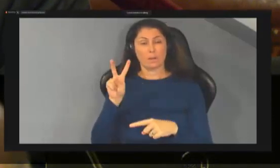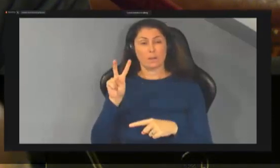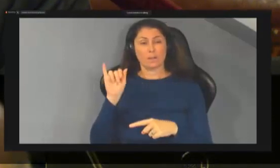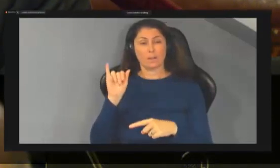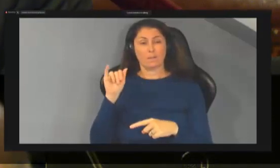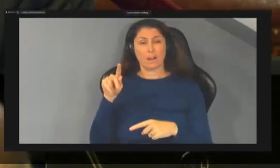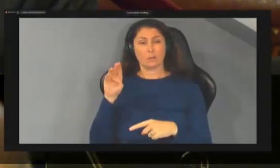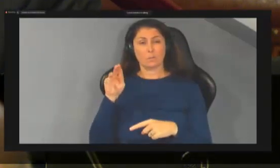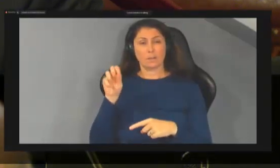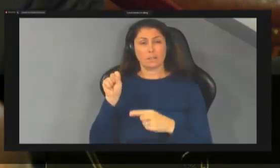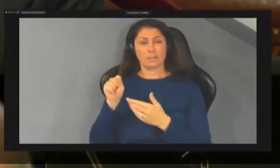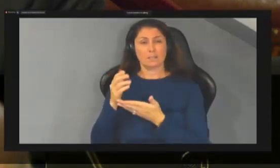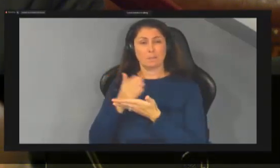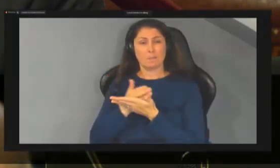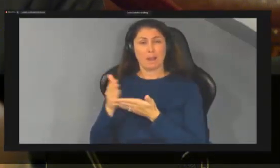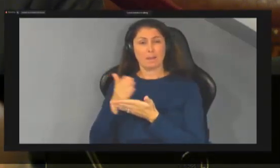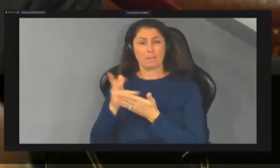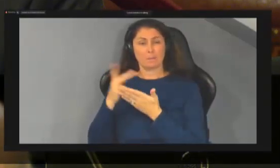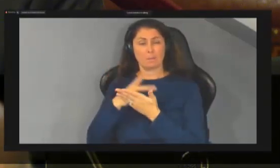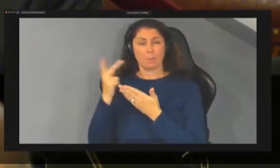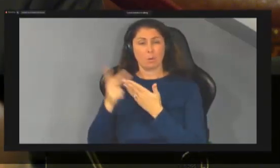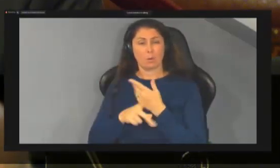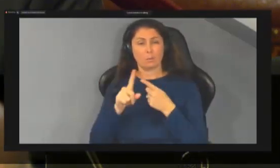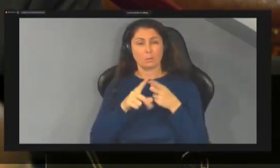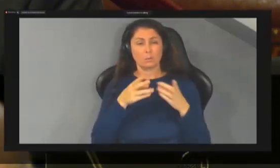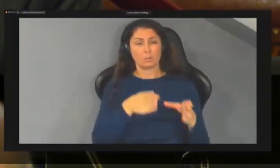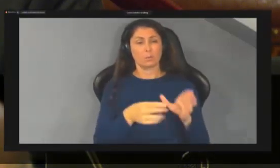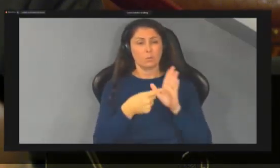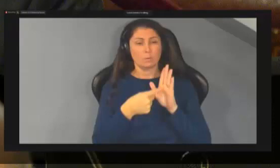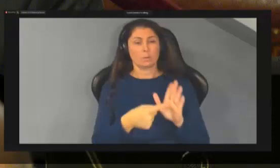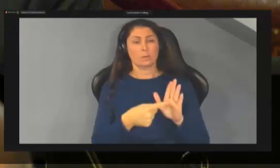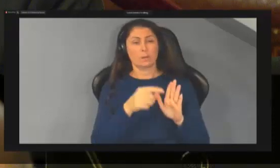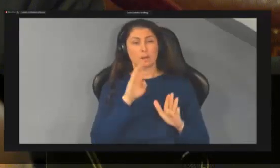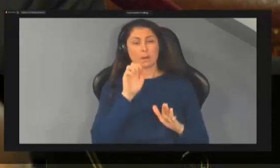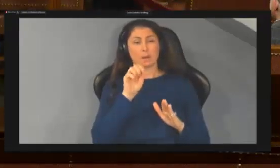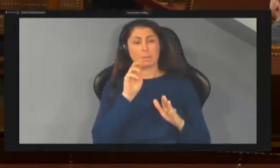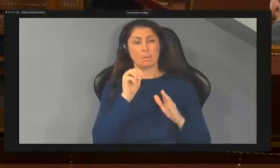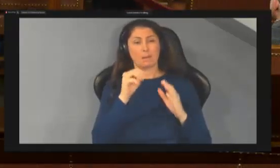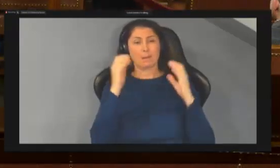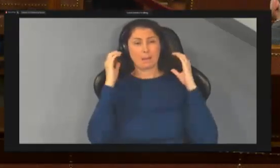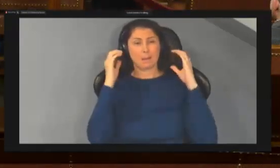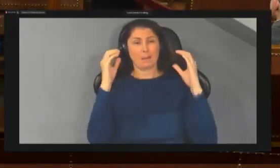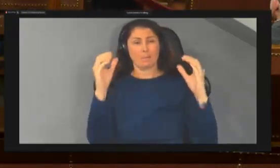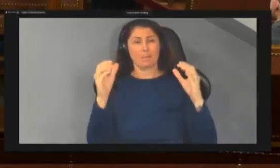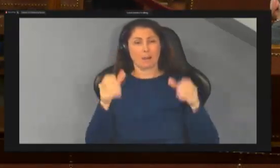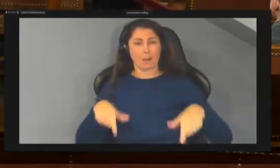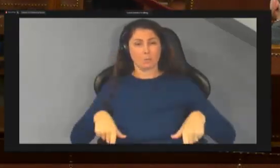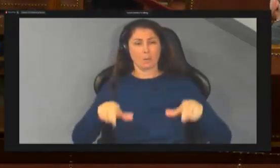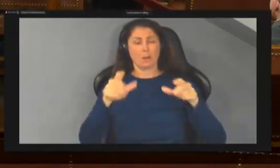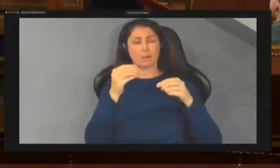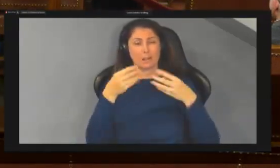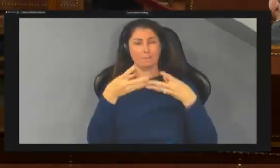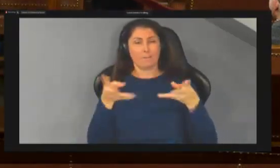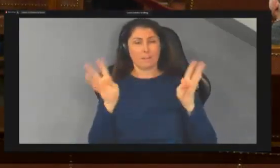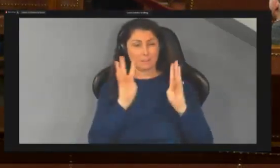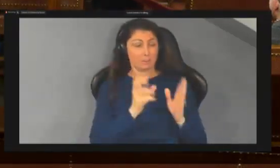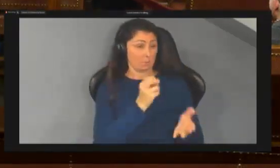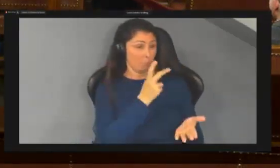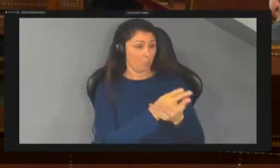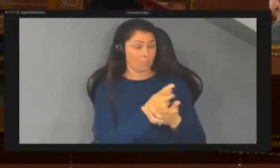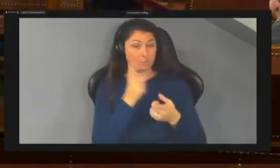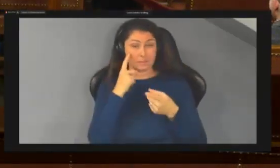program and street resurfacing to flex beam guide rails and fencing. Motion approved. Second. Any